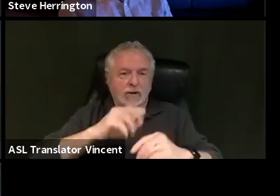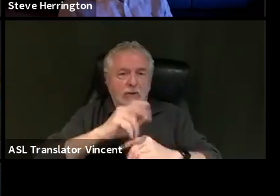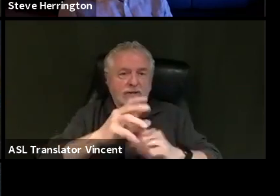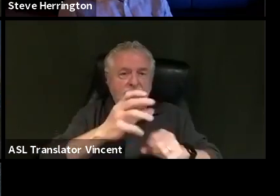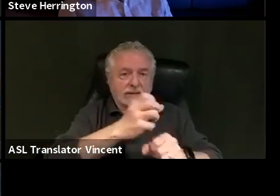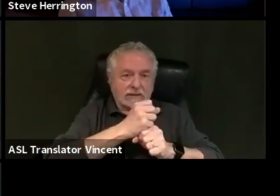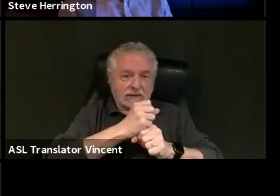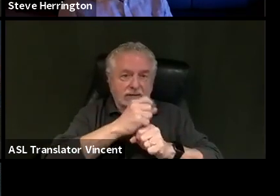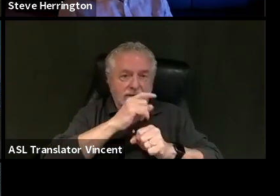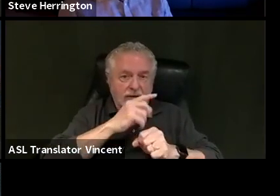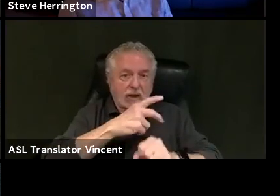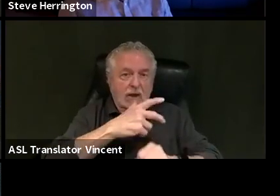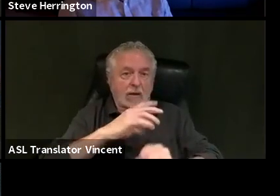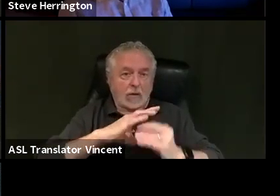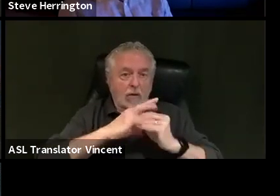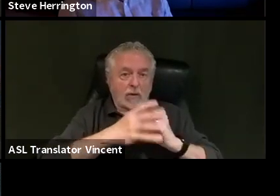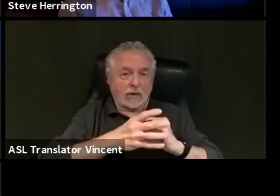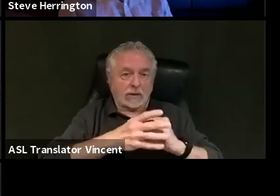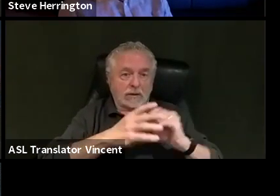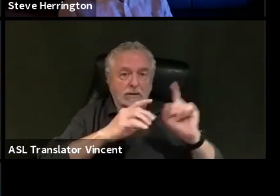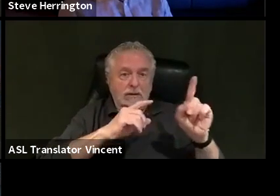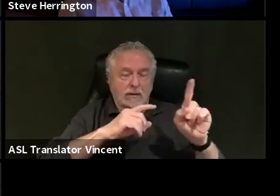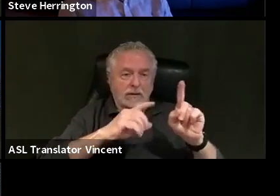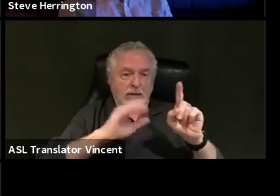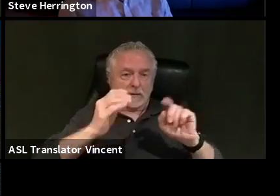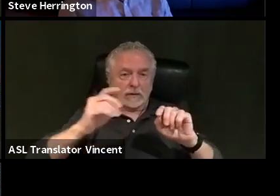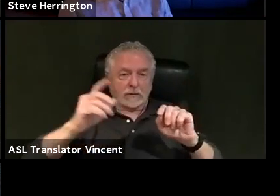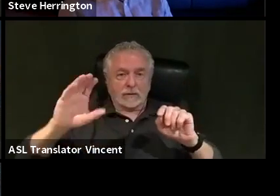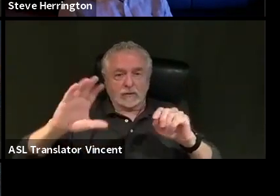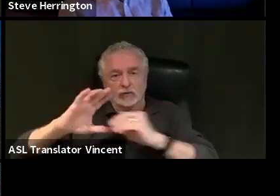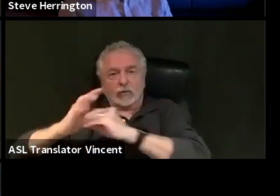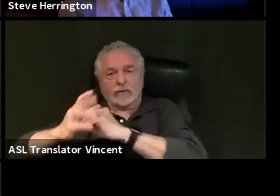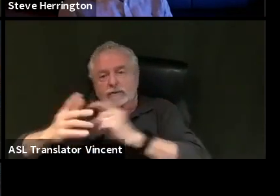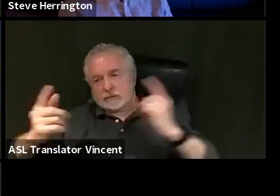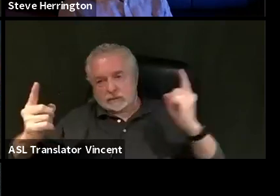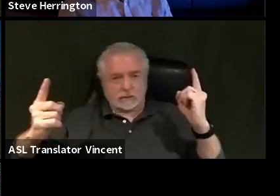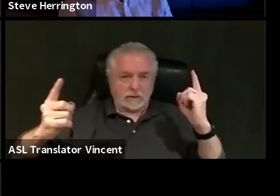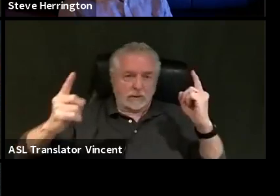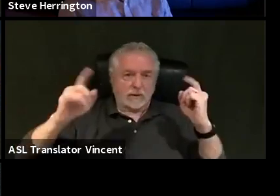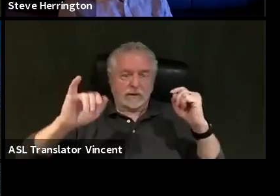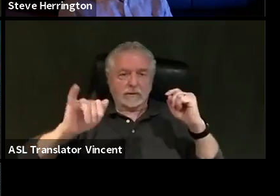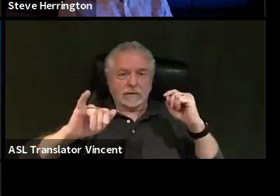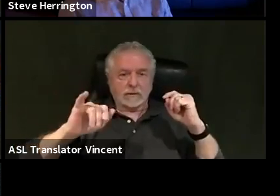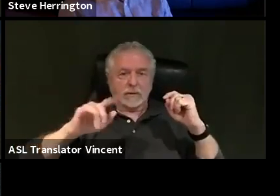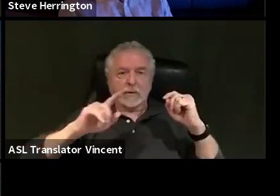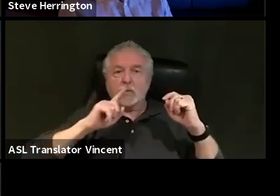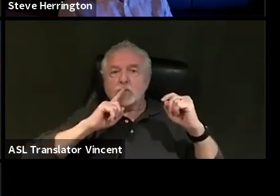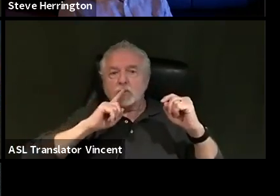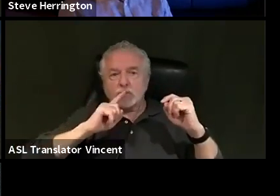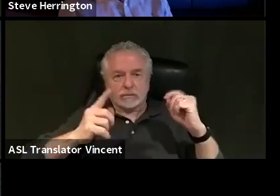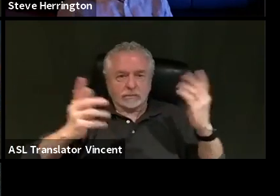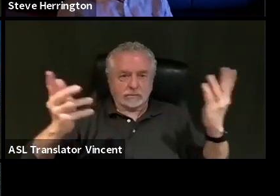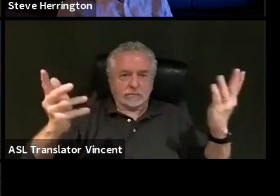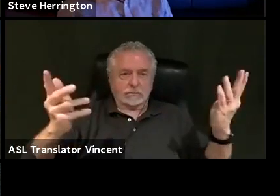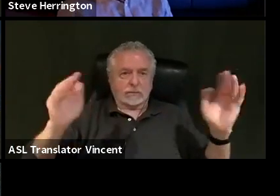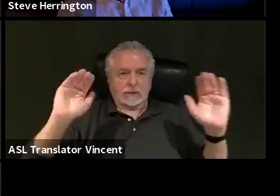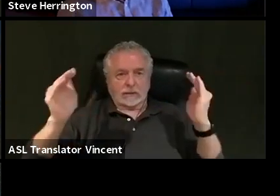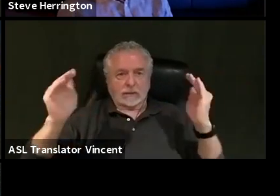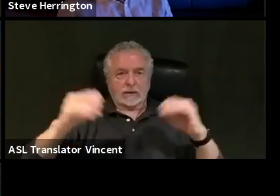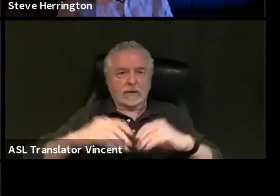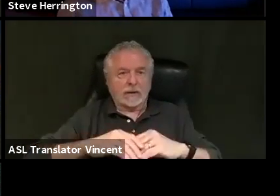of getting your coronavirus vaccine compared to getting coronavirus, because that's like the real